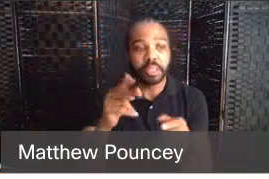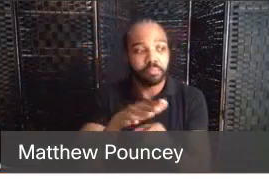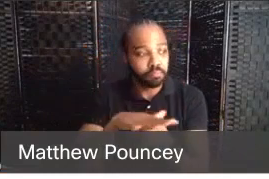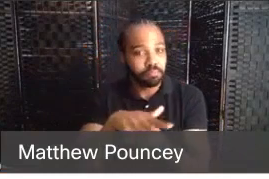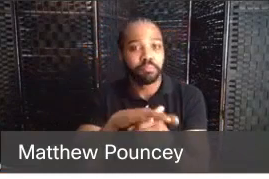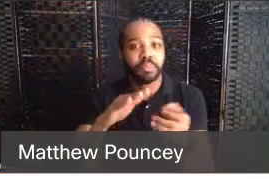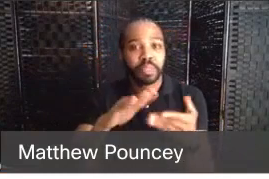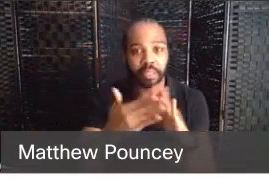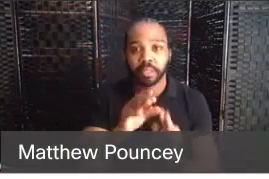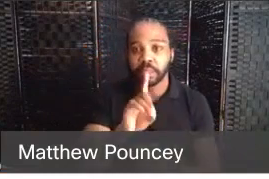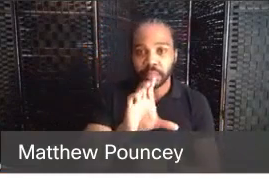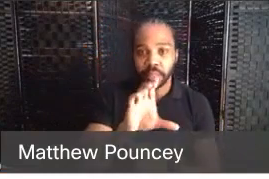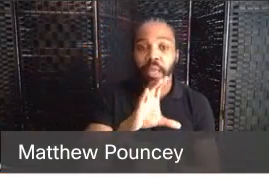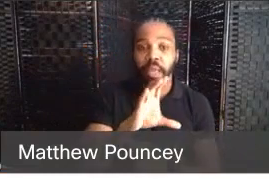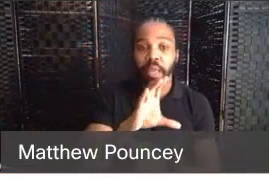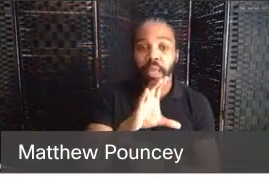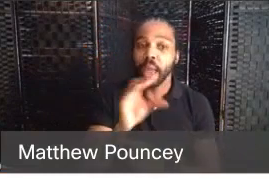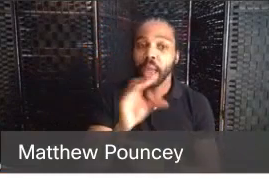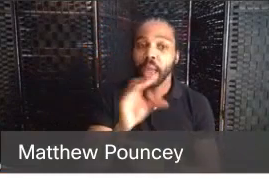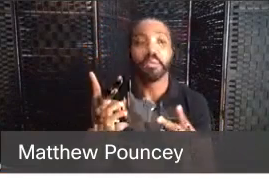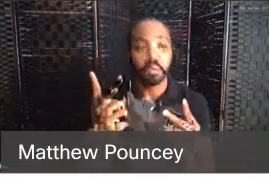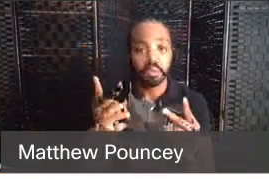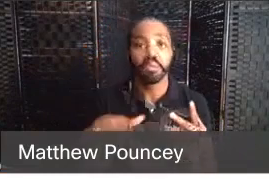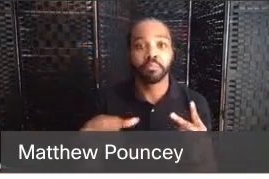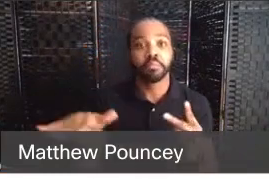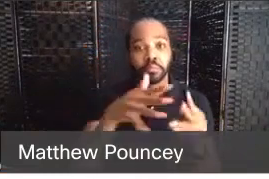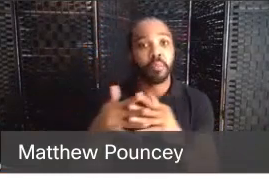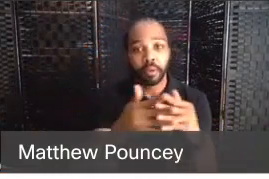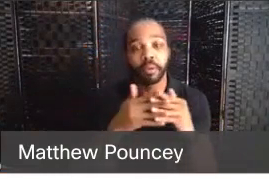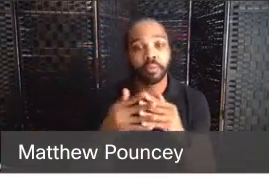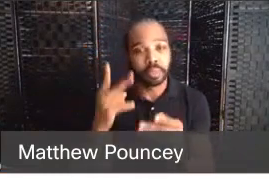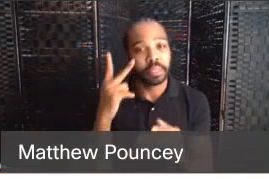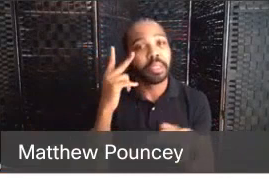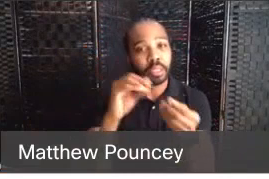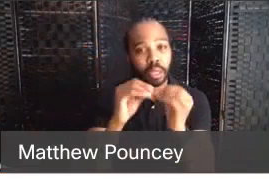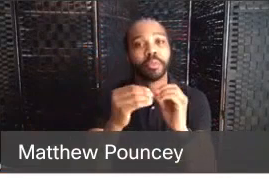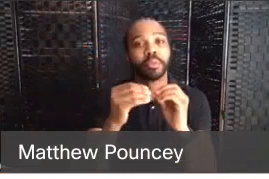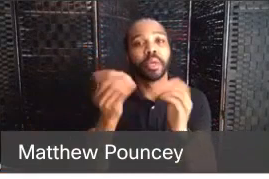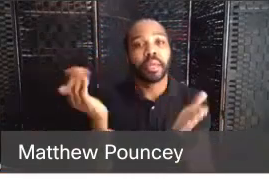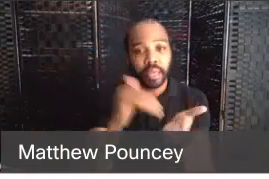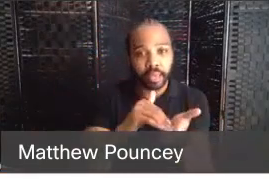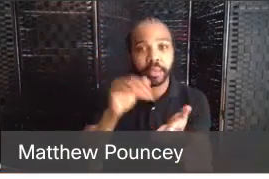country. It does seem that the numbers are beginning to go back down.